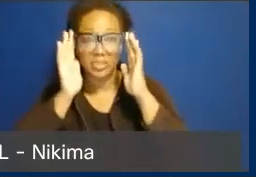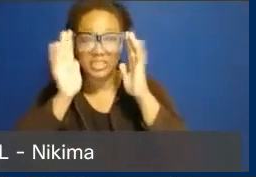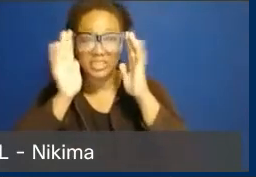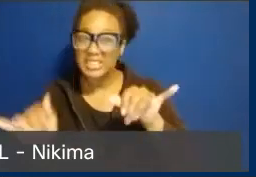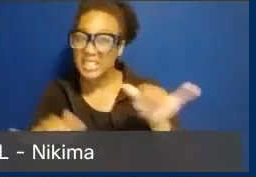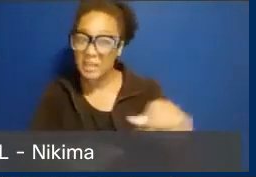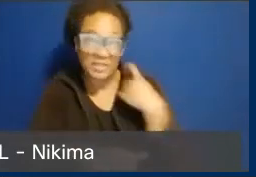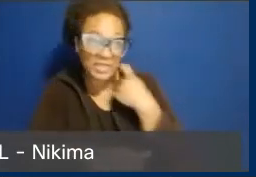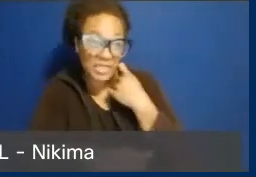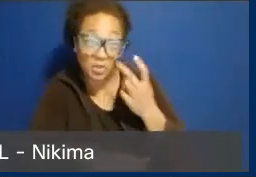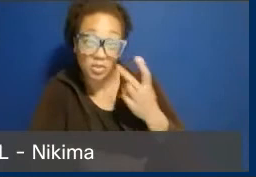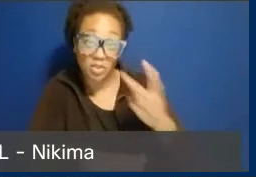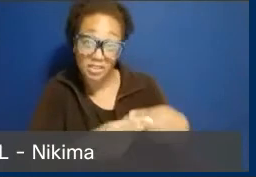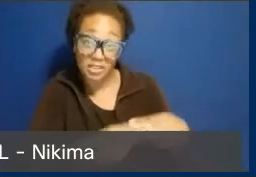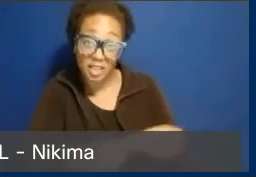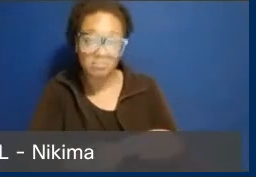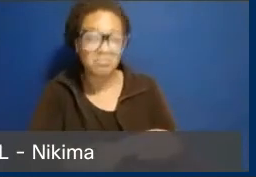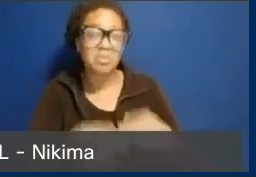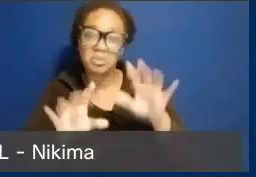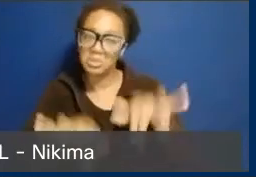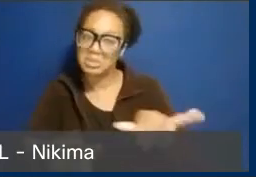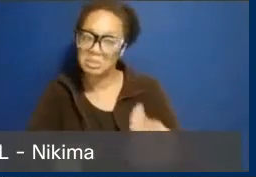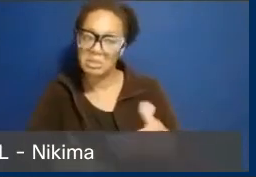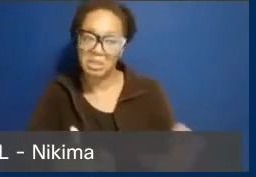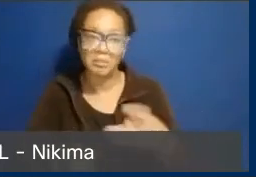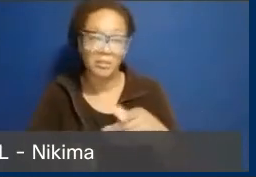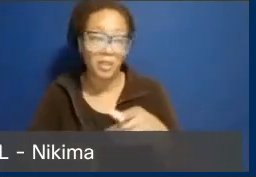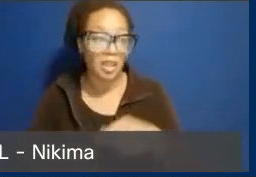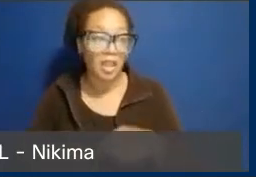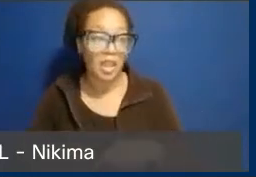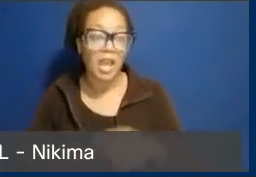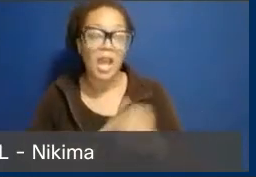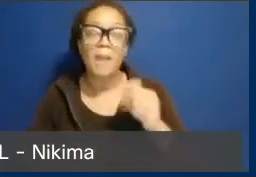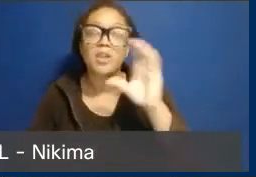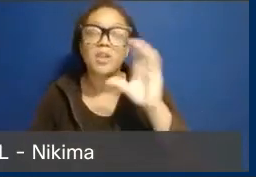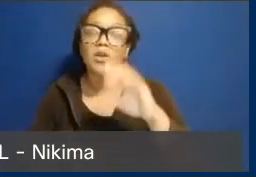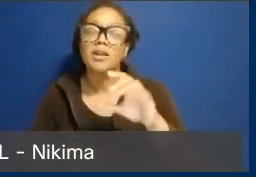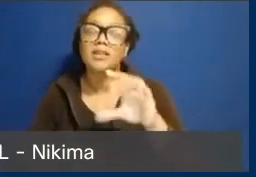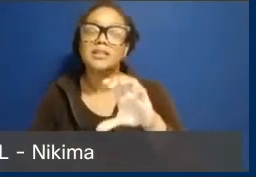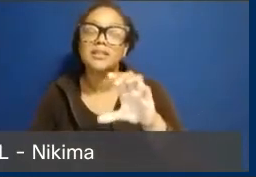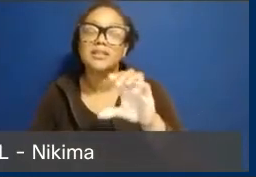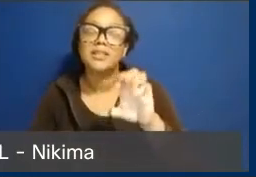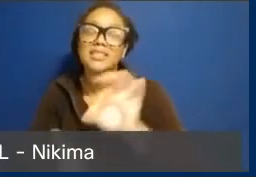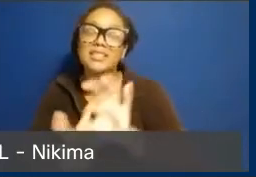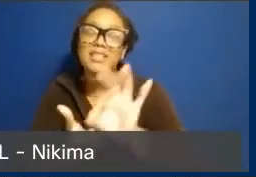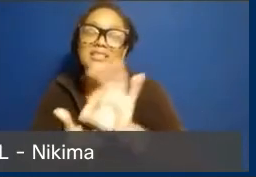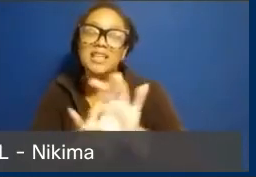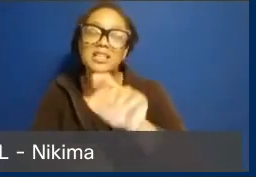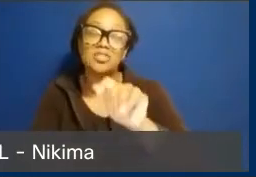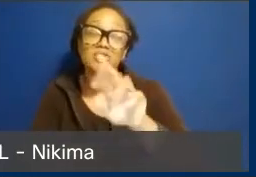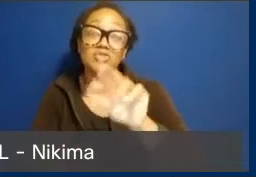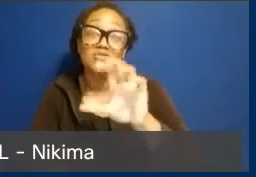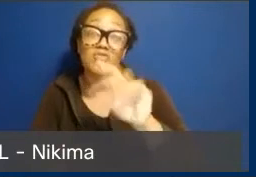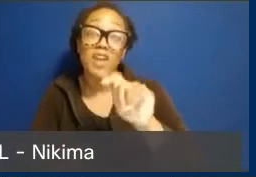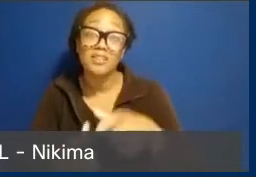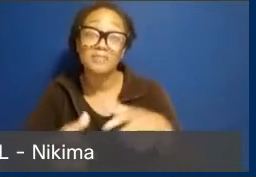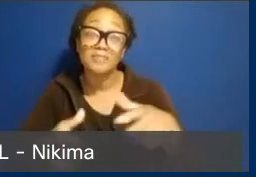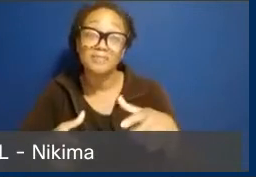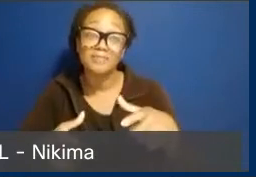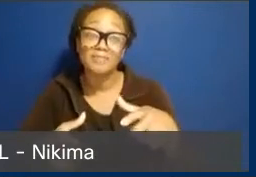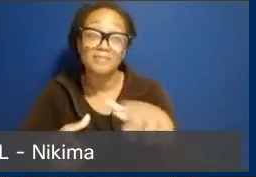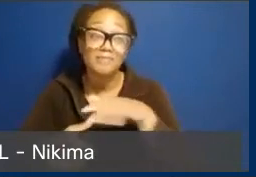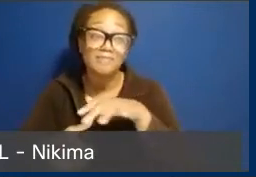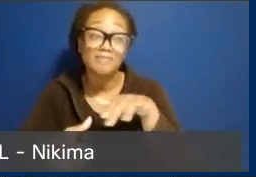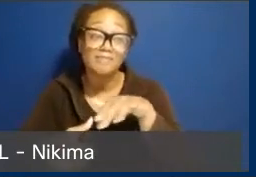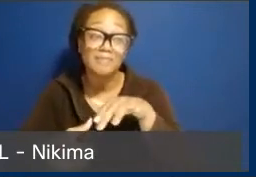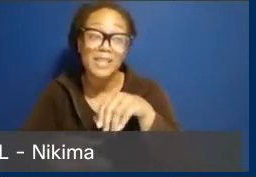slide. So here I'm going to look for a census tract. And I'm going to look for a census tract inside